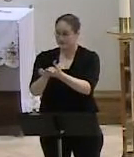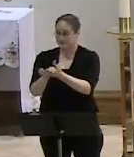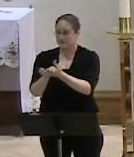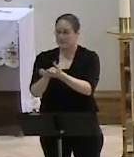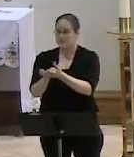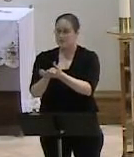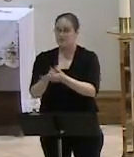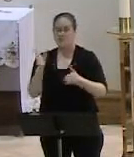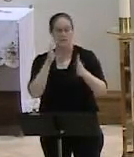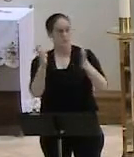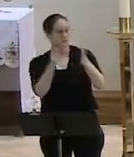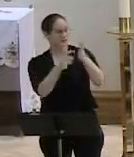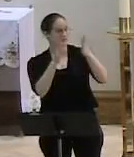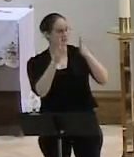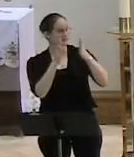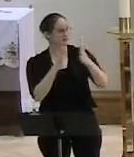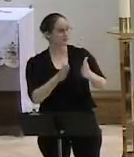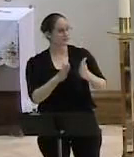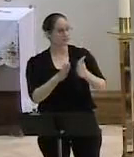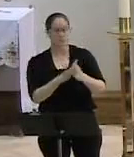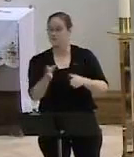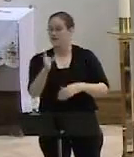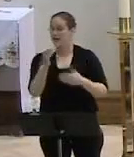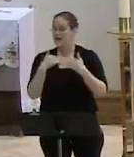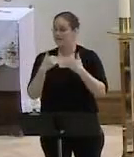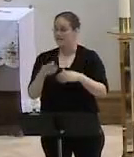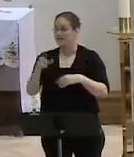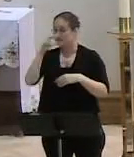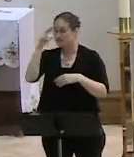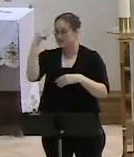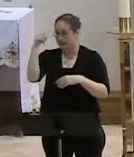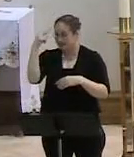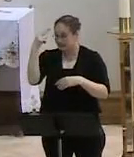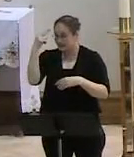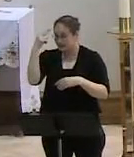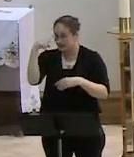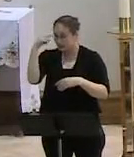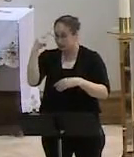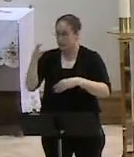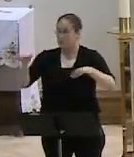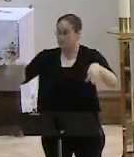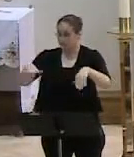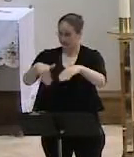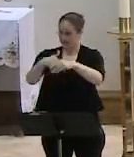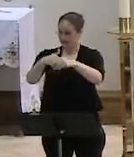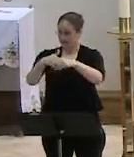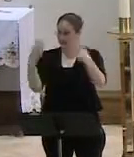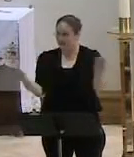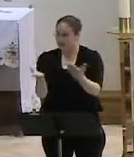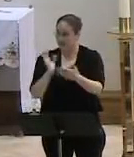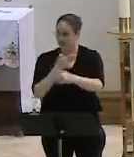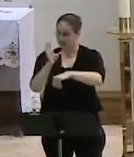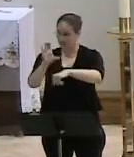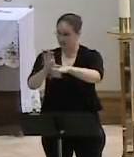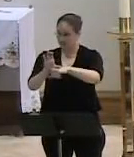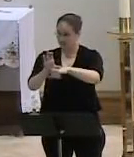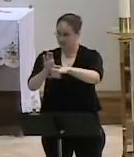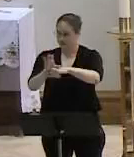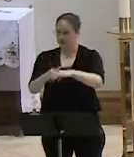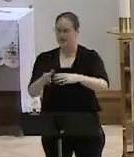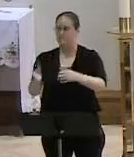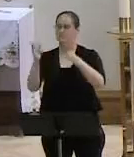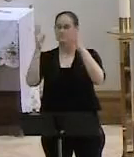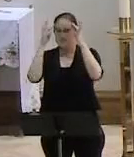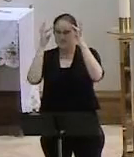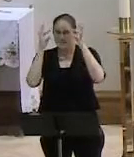make a witness by getting a Christian marriage in the church. I pray that. And as you make those